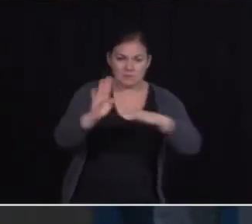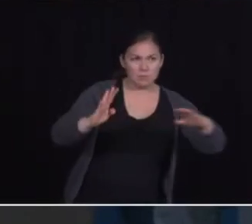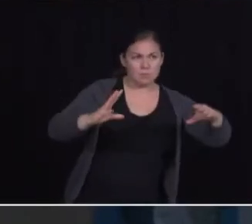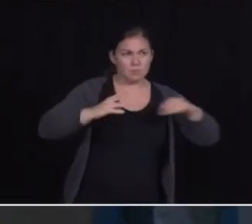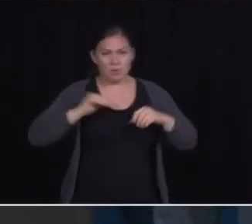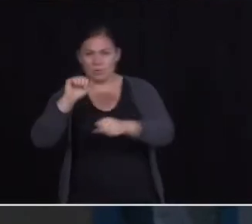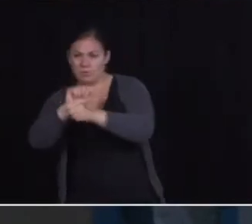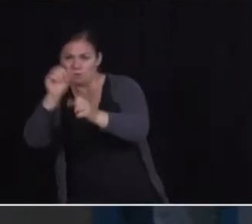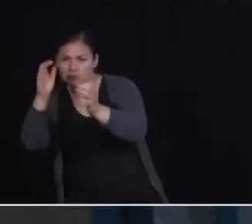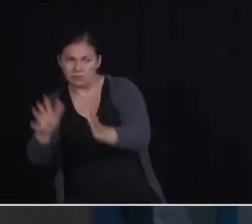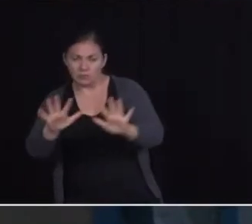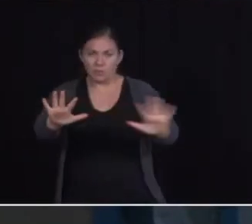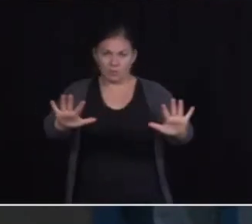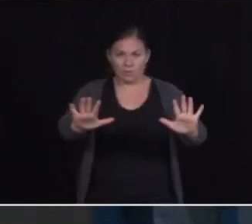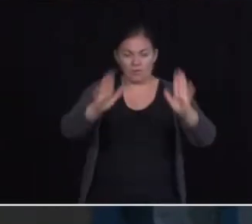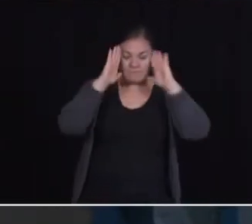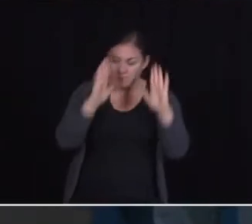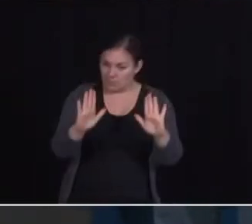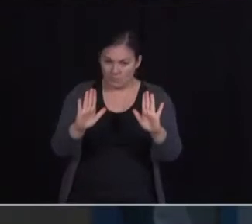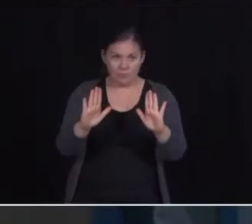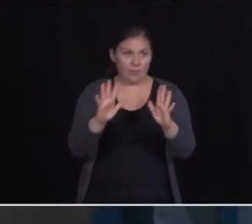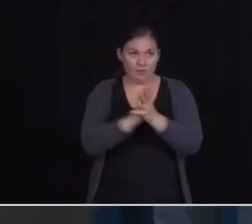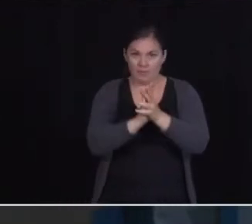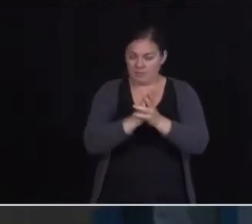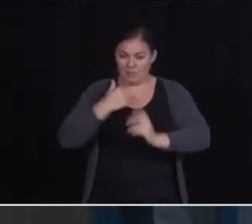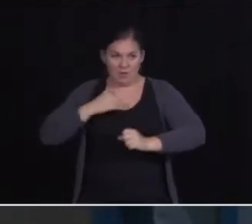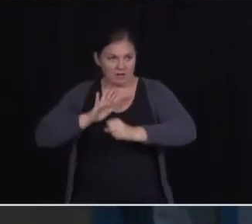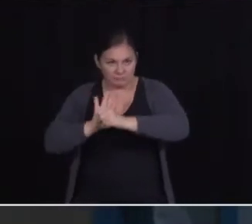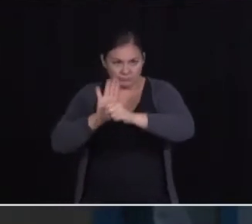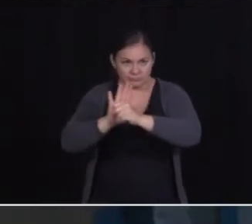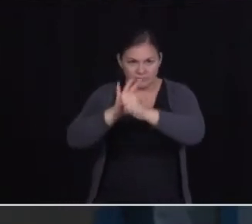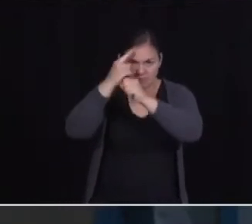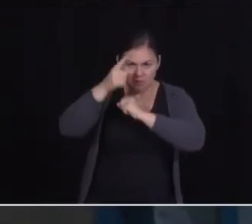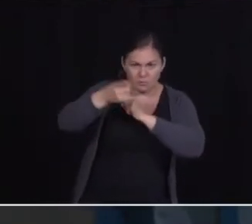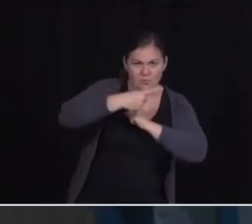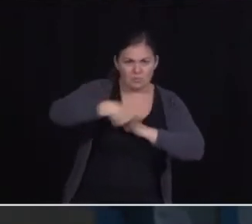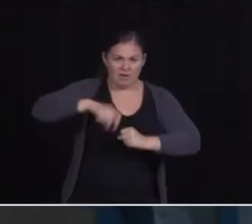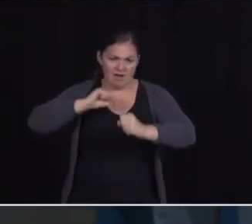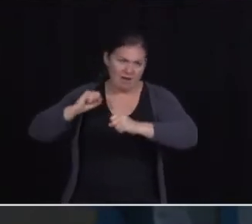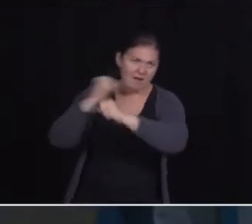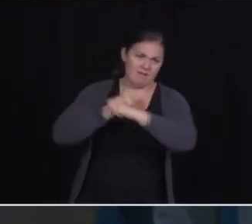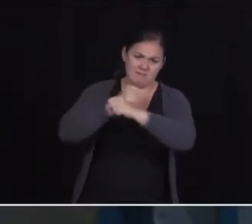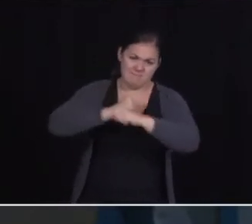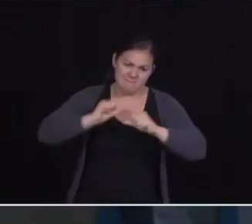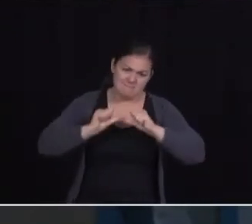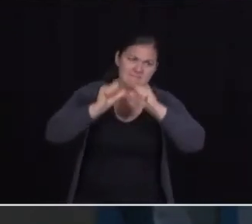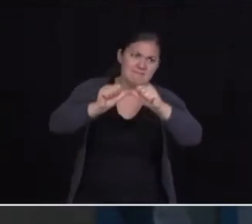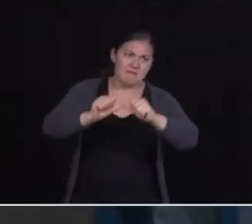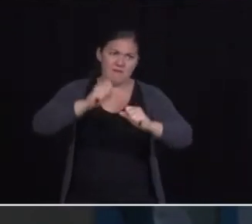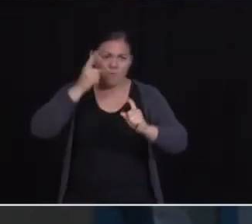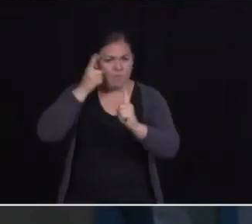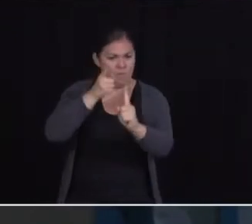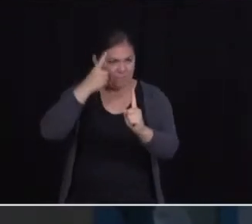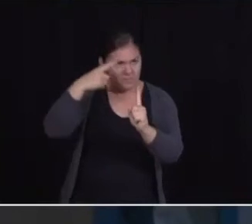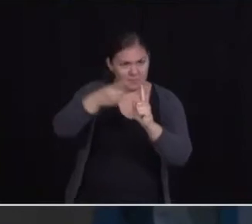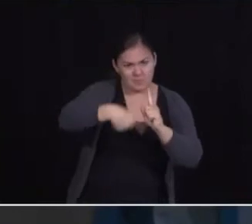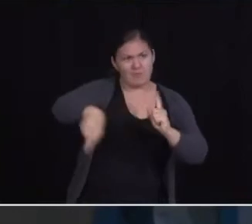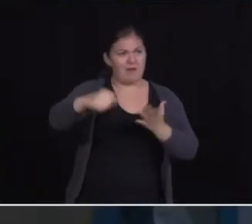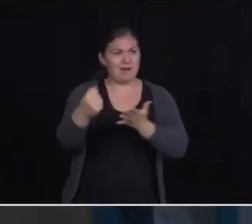for you since day one, and I'll continue to fight for you. I'll do everything in my power to support